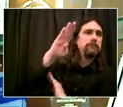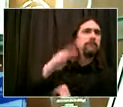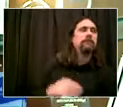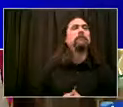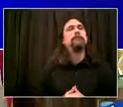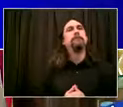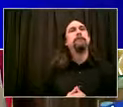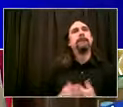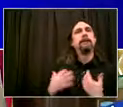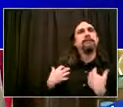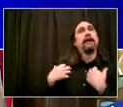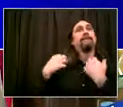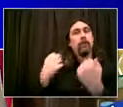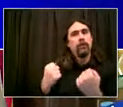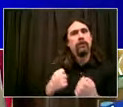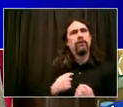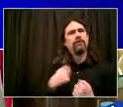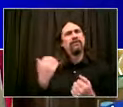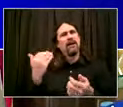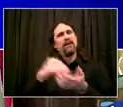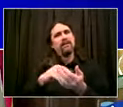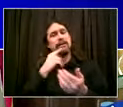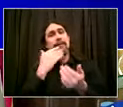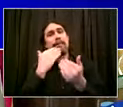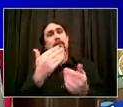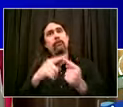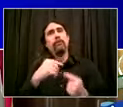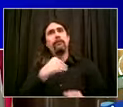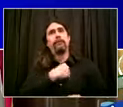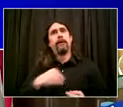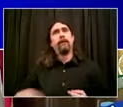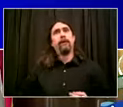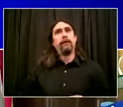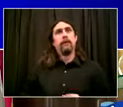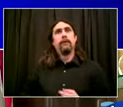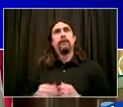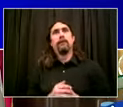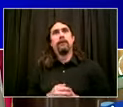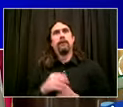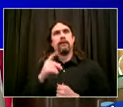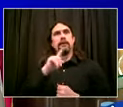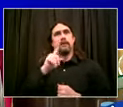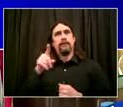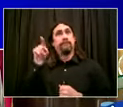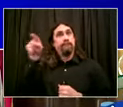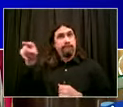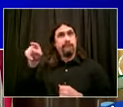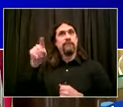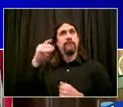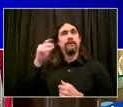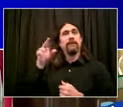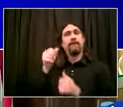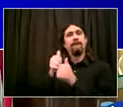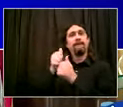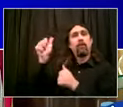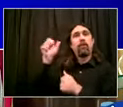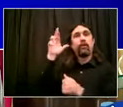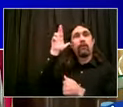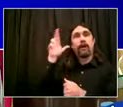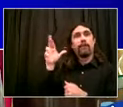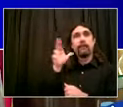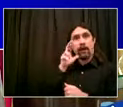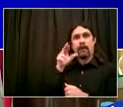be cutting the ribbon on some new affordable housing out there. But this would not be possible without your partnership. And, while you get